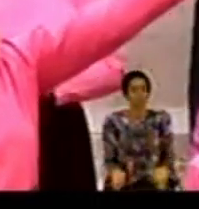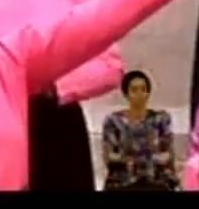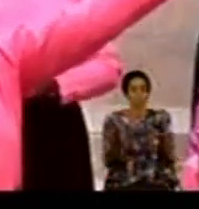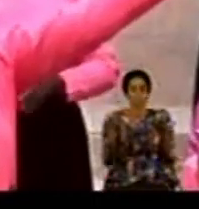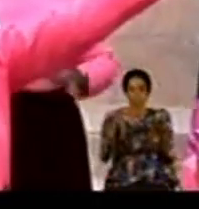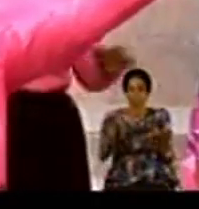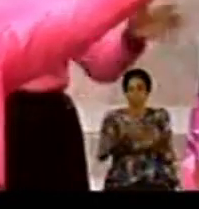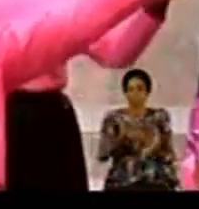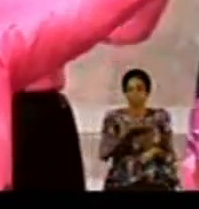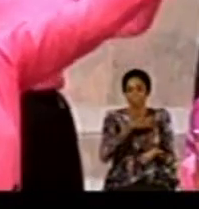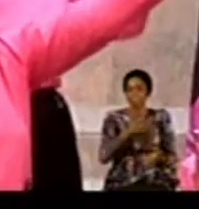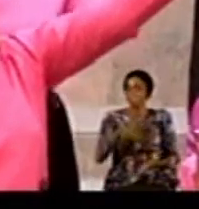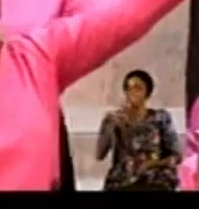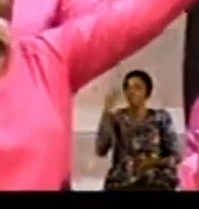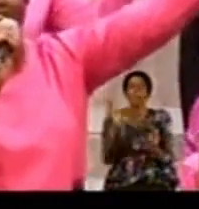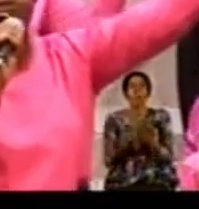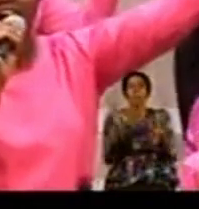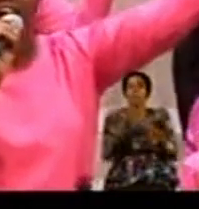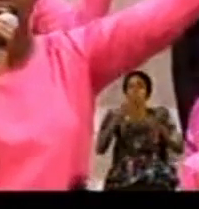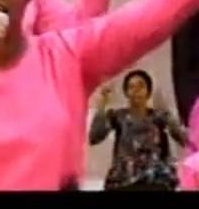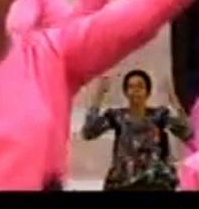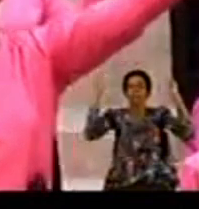shout hallelujah.